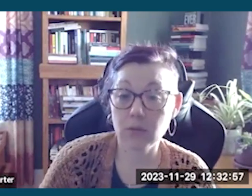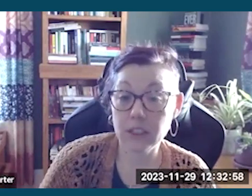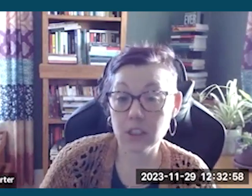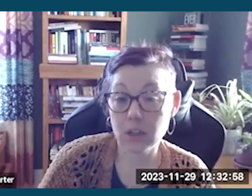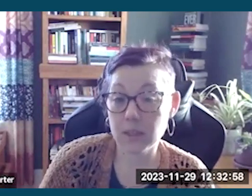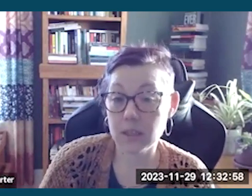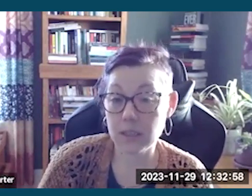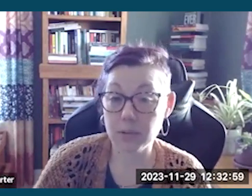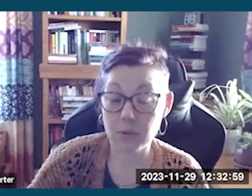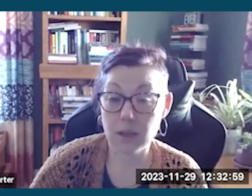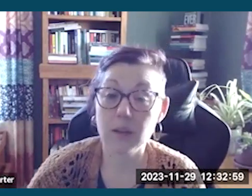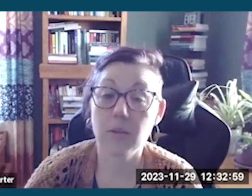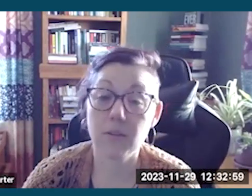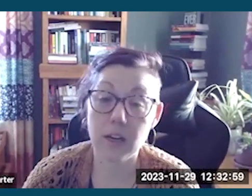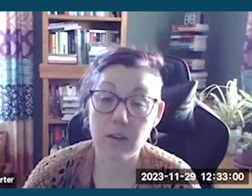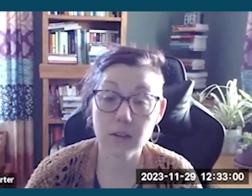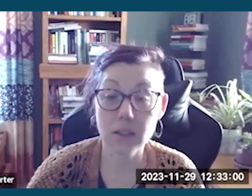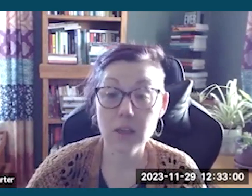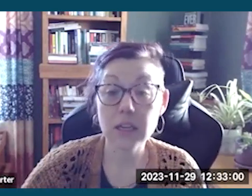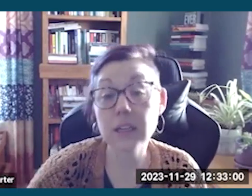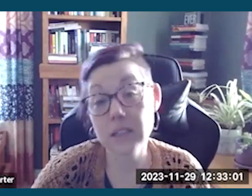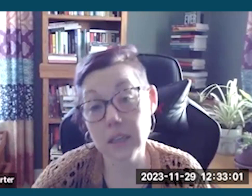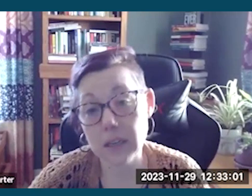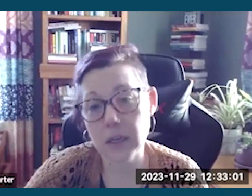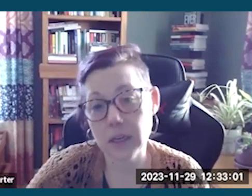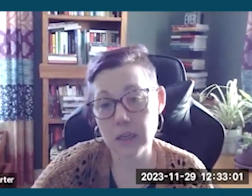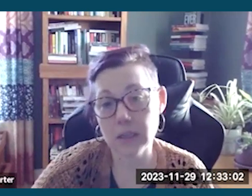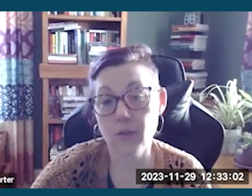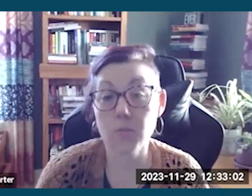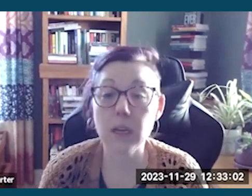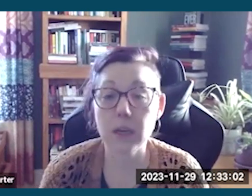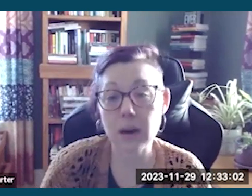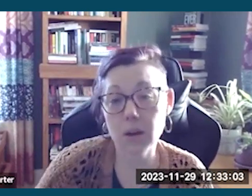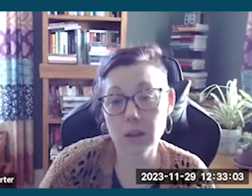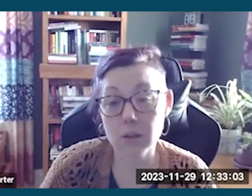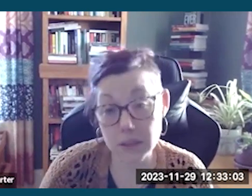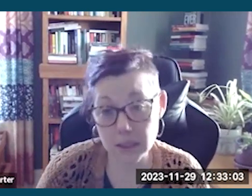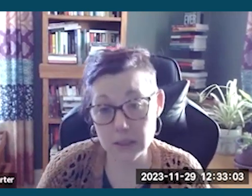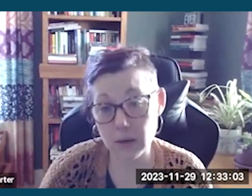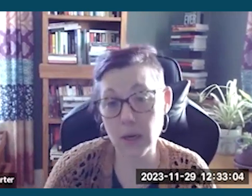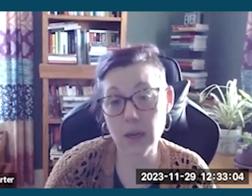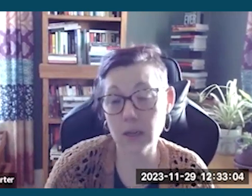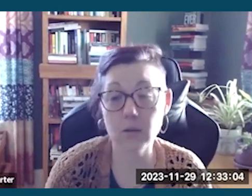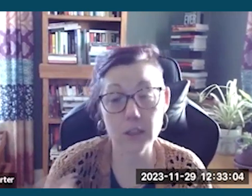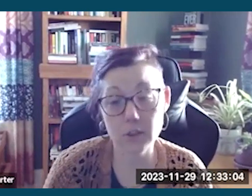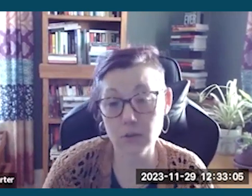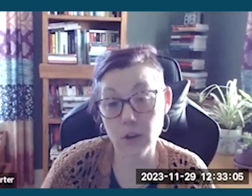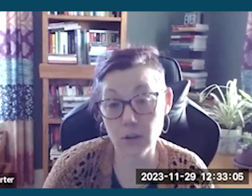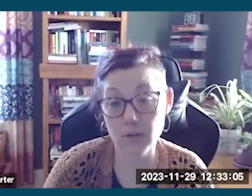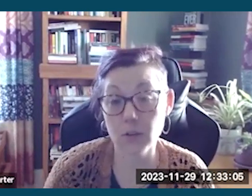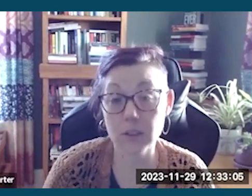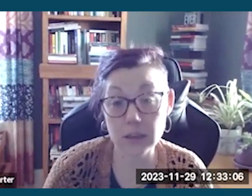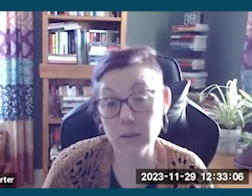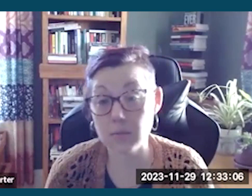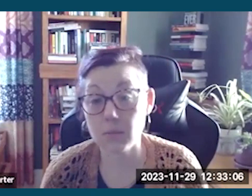get relationships established with healthcare providers in a city than it is for me now in the Twin Cities area. And I know that's true for